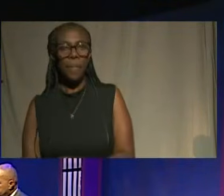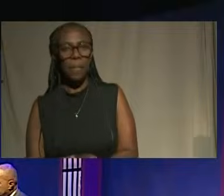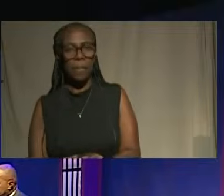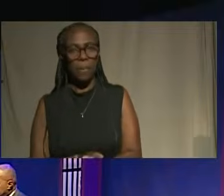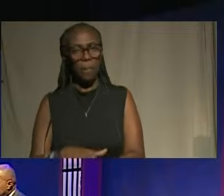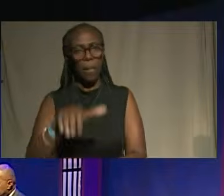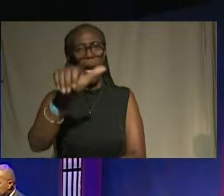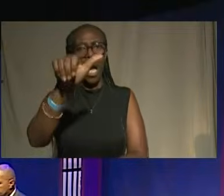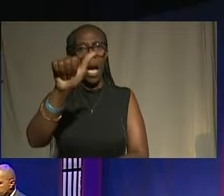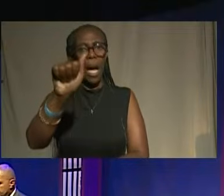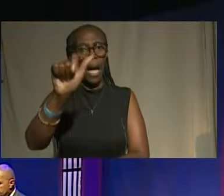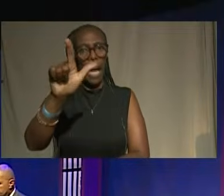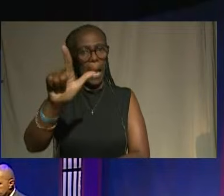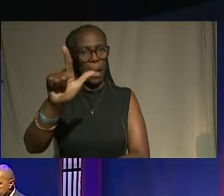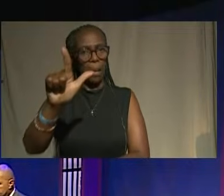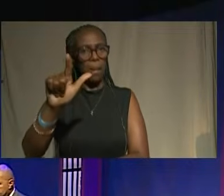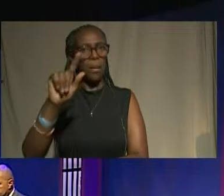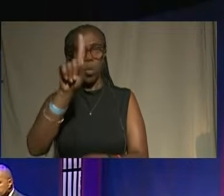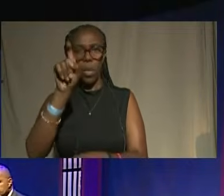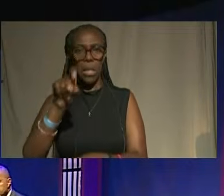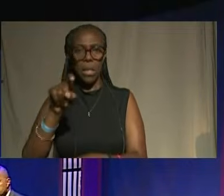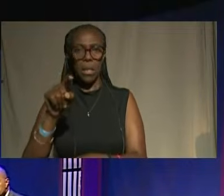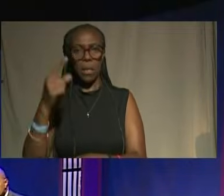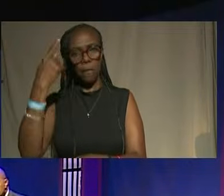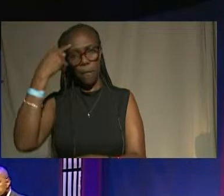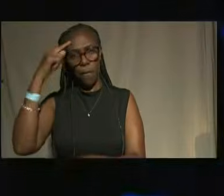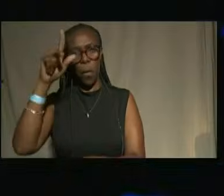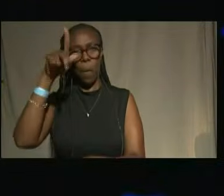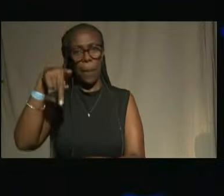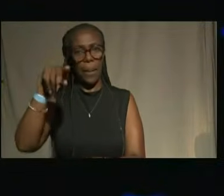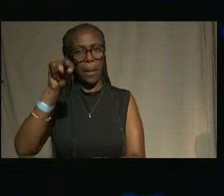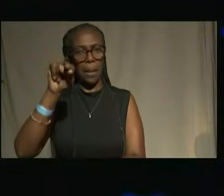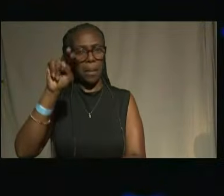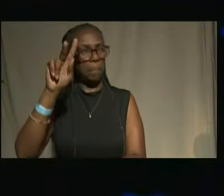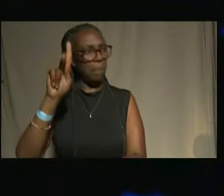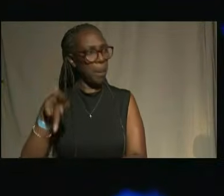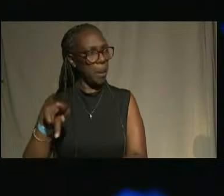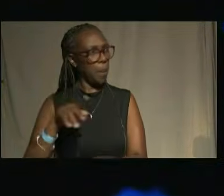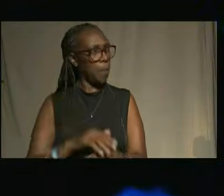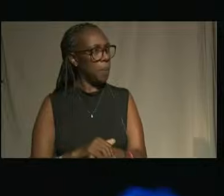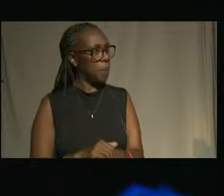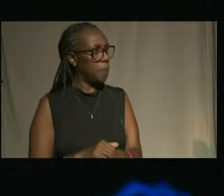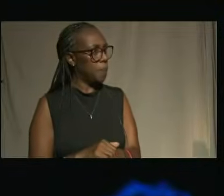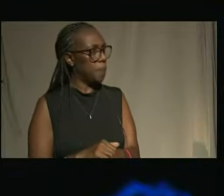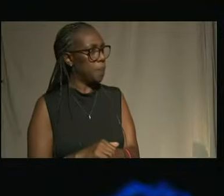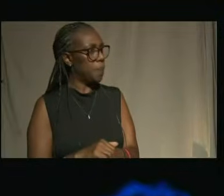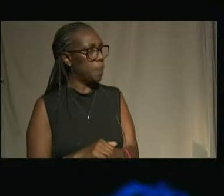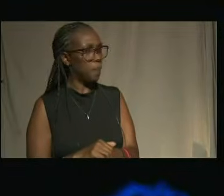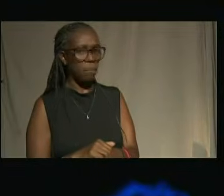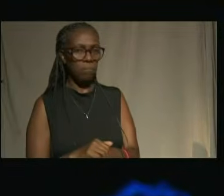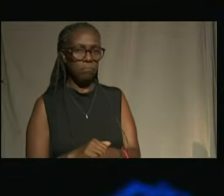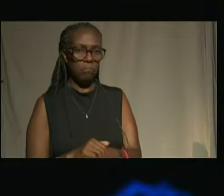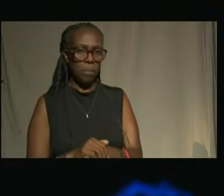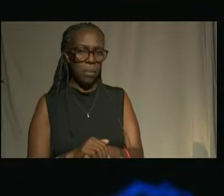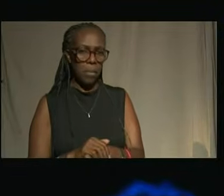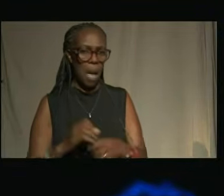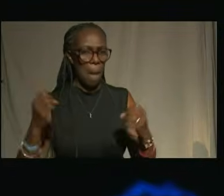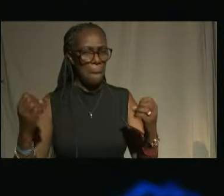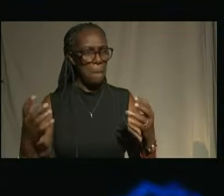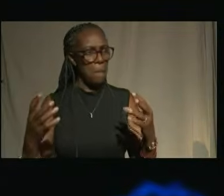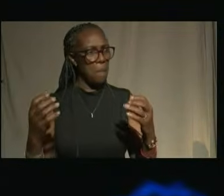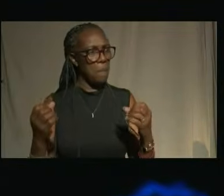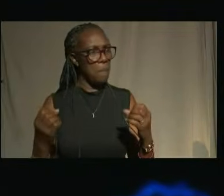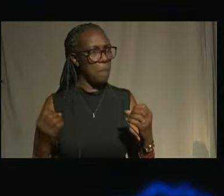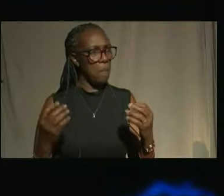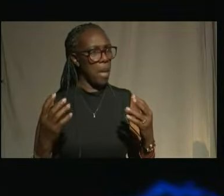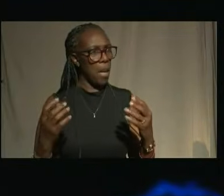Al, your question for Team PNP. A look at MSMEs. Many people looking to fund a